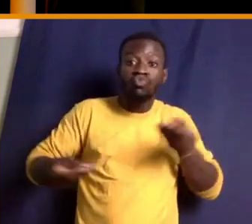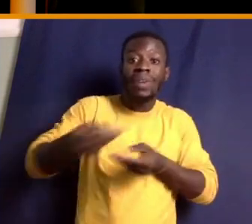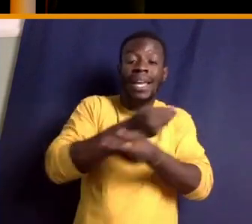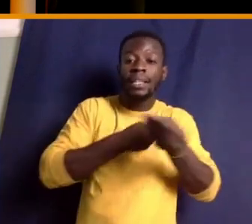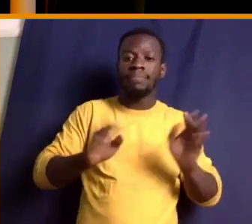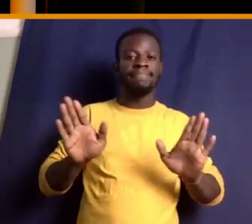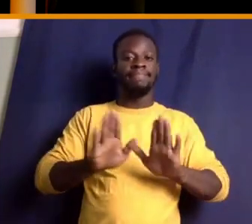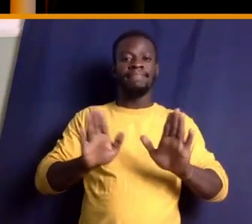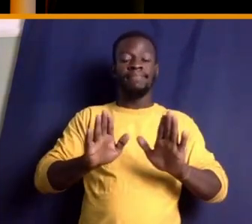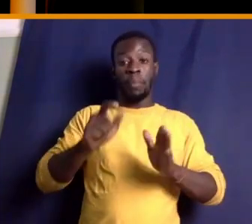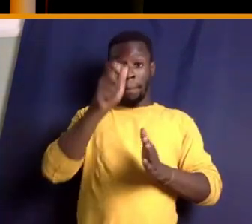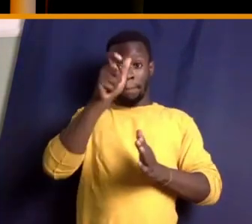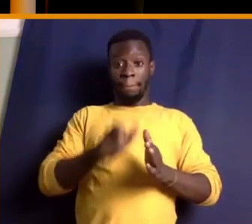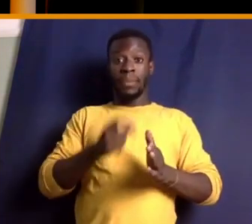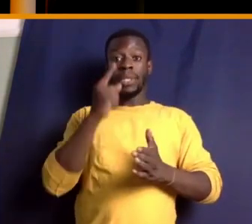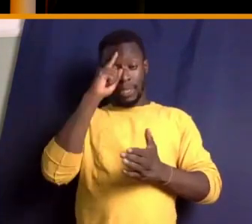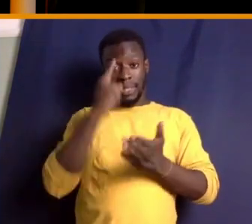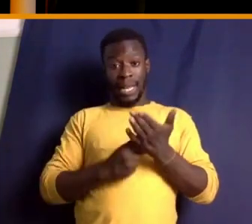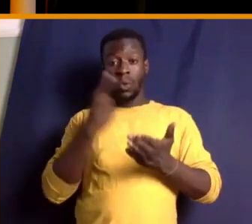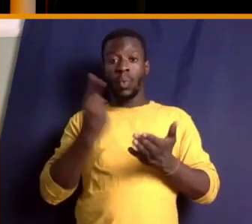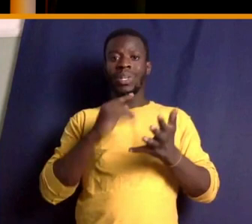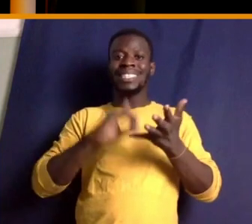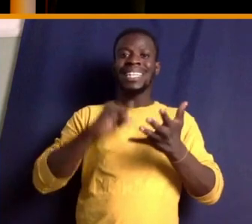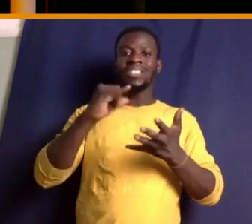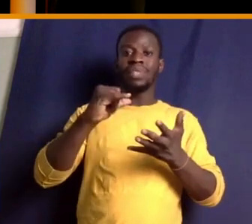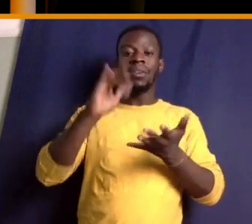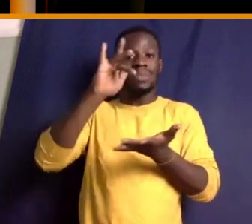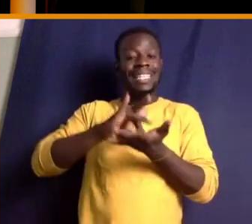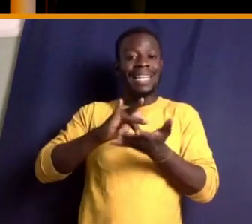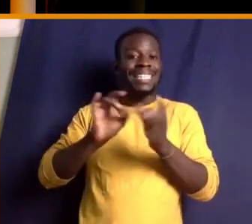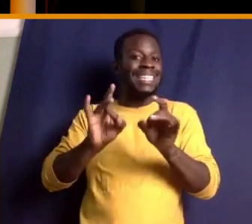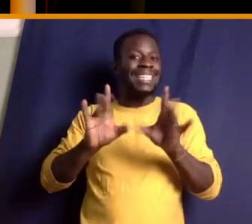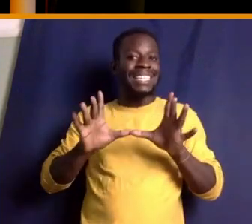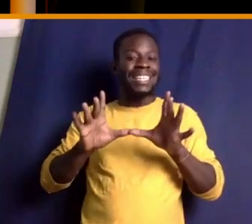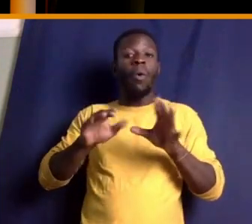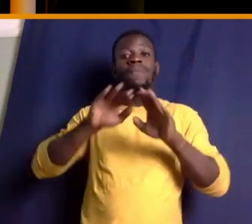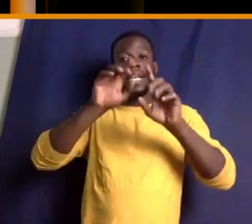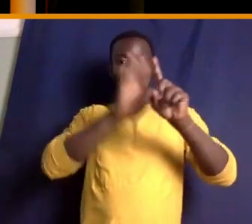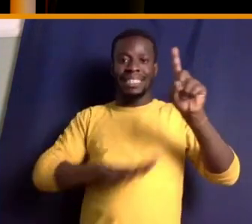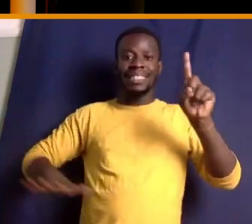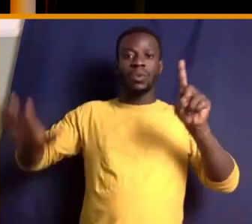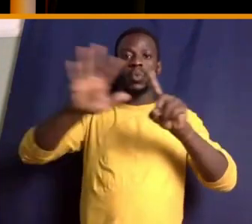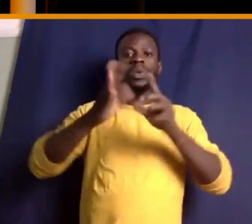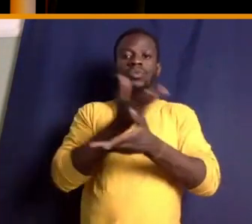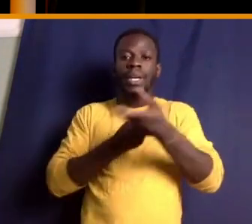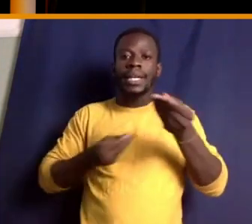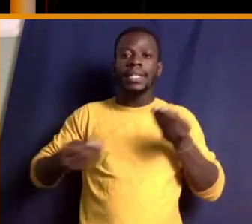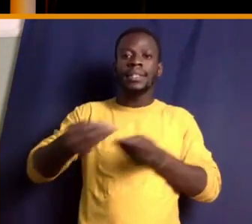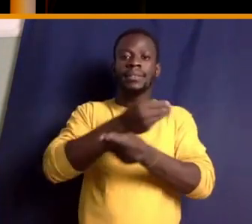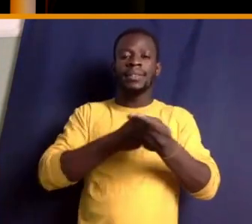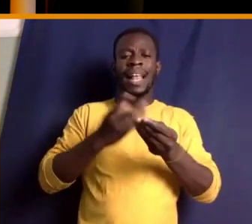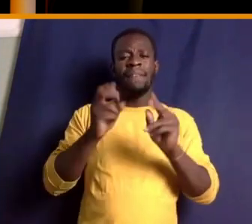decide these difficult trade-offs will be the Secretary of State for International Trade. A flimsy excuse for parliamentary scrutiny called CRAG, after